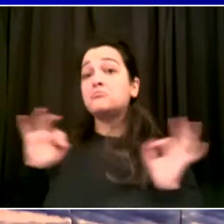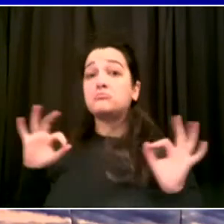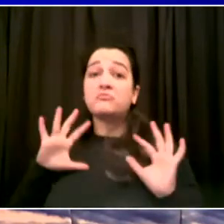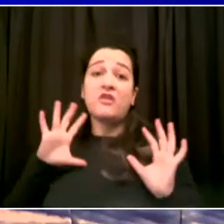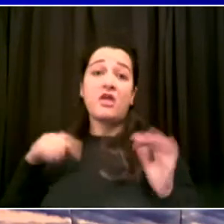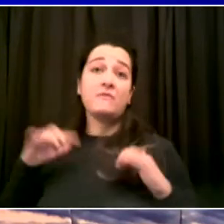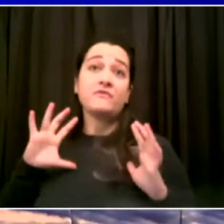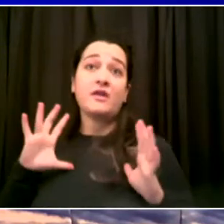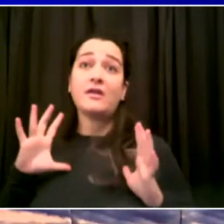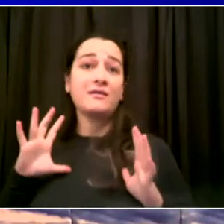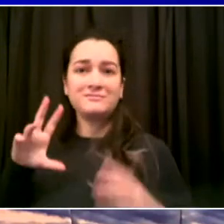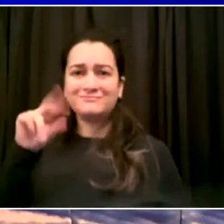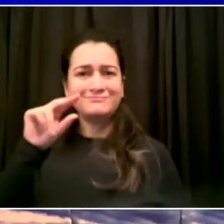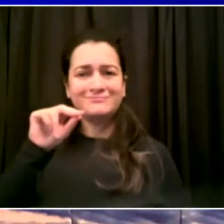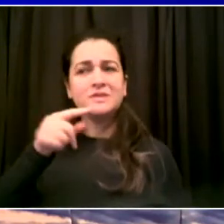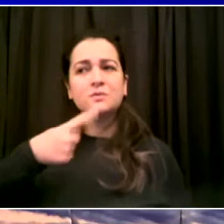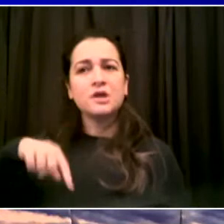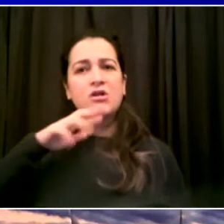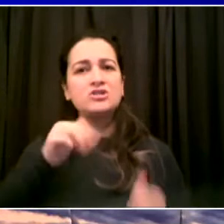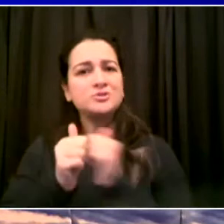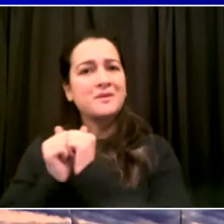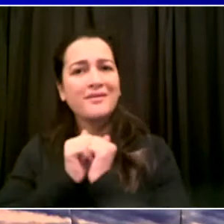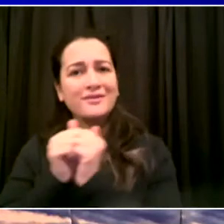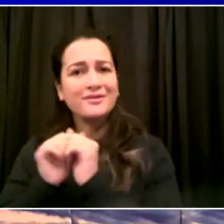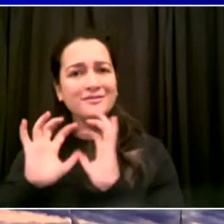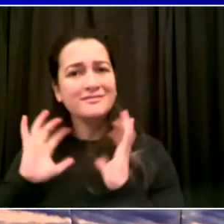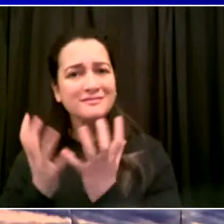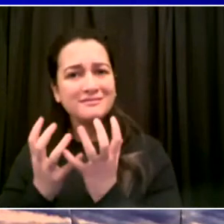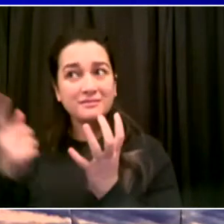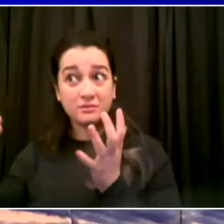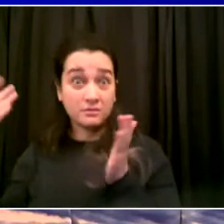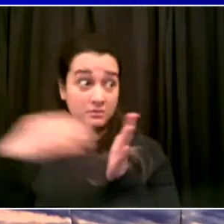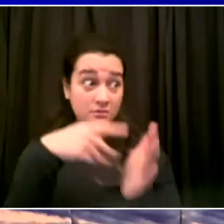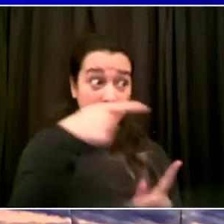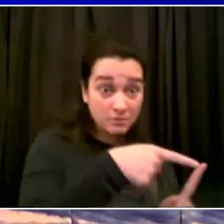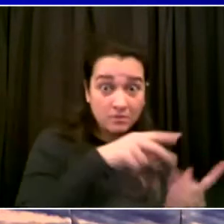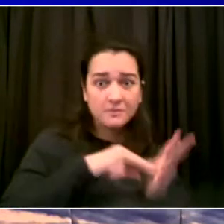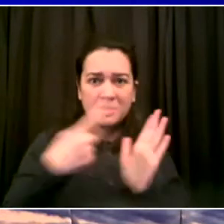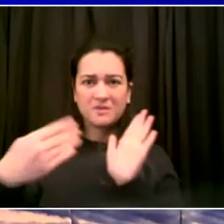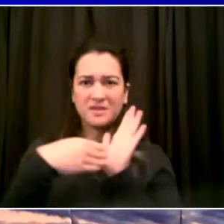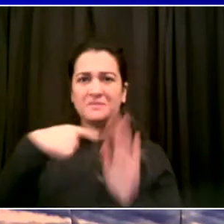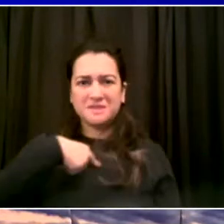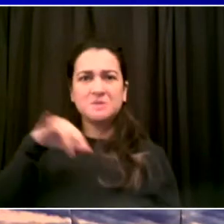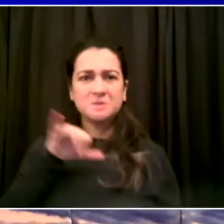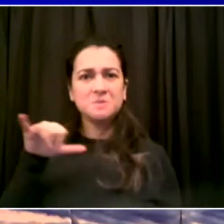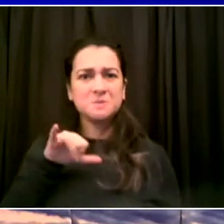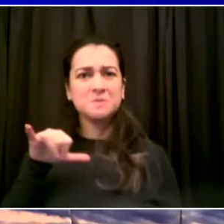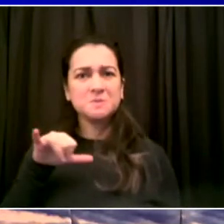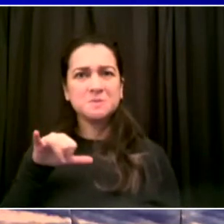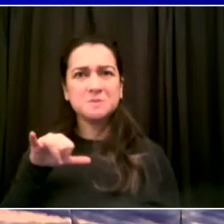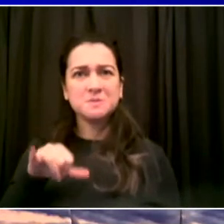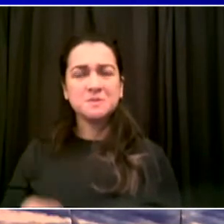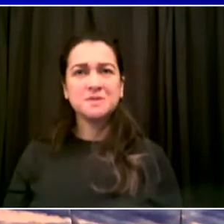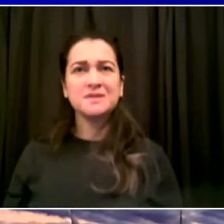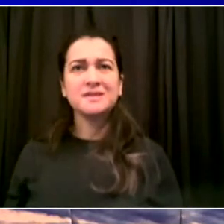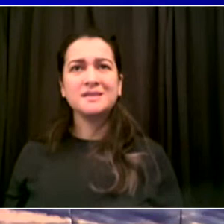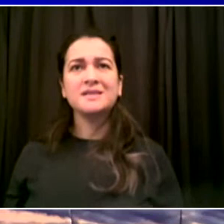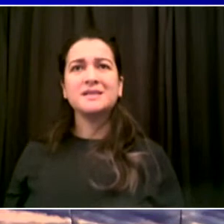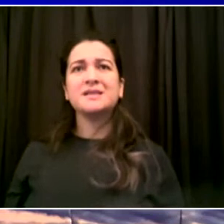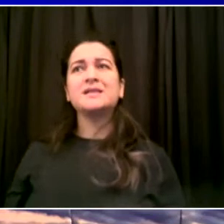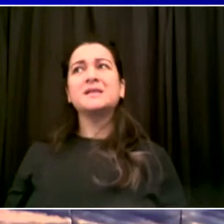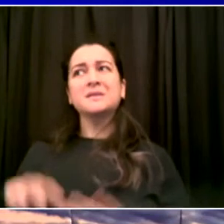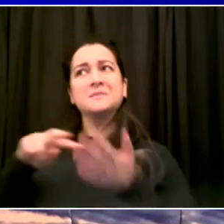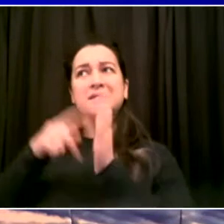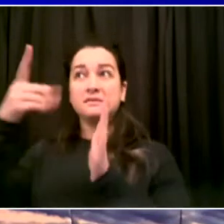ethnically, and then you think it's just going to stop there, history tells you you're wrong. An attack on Asian